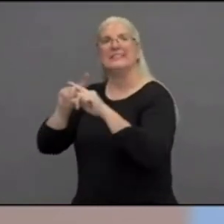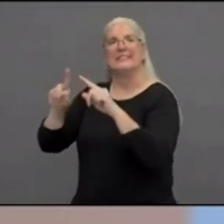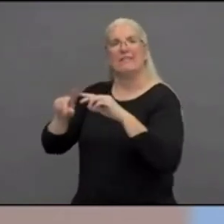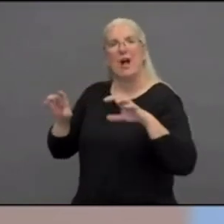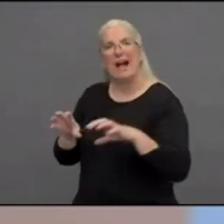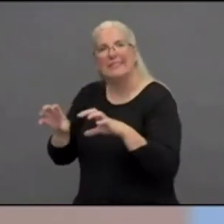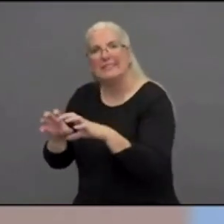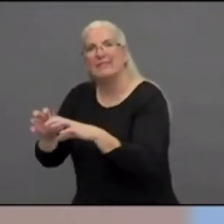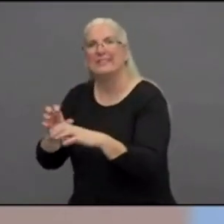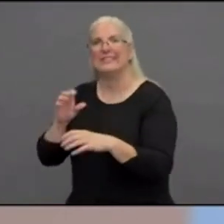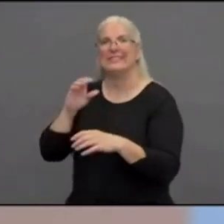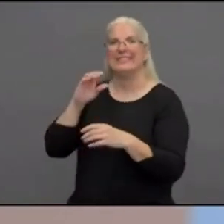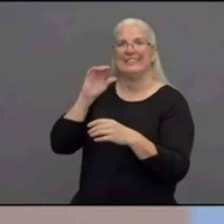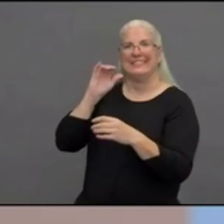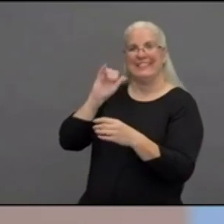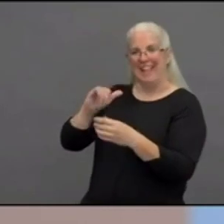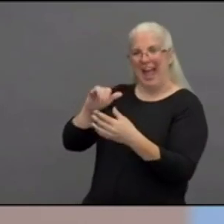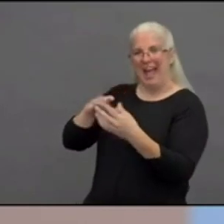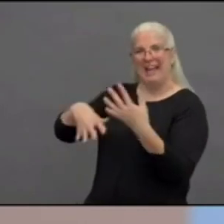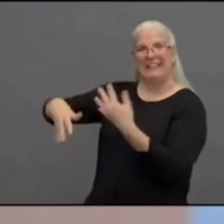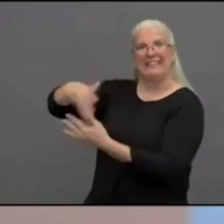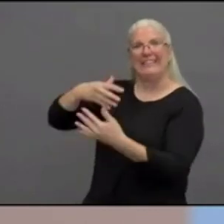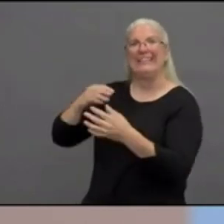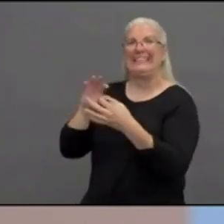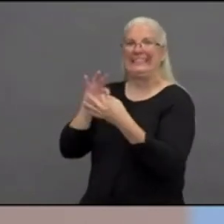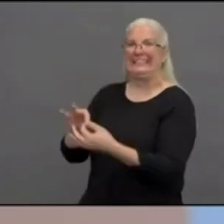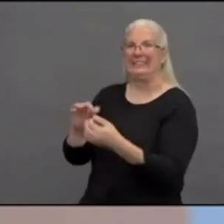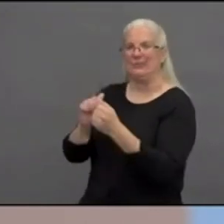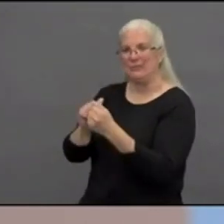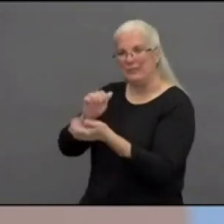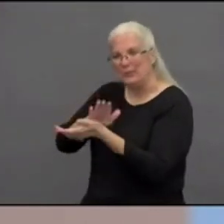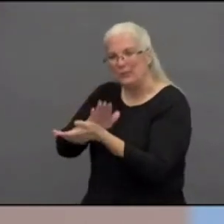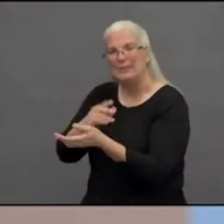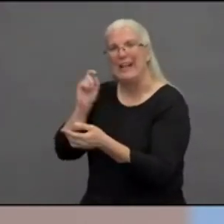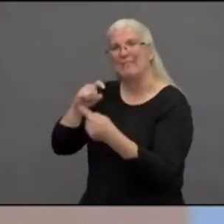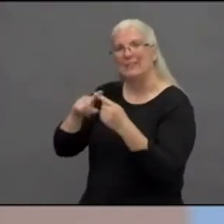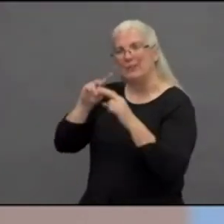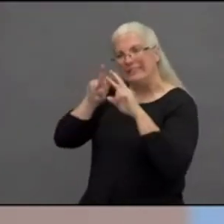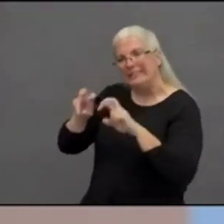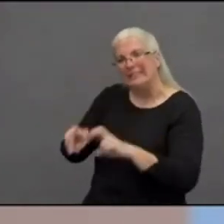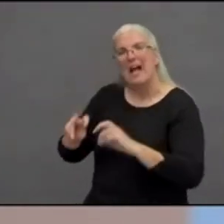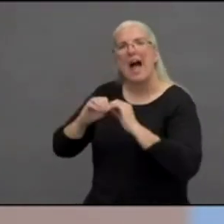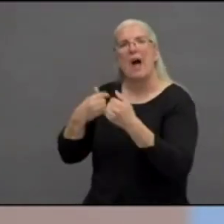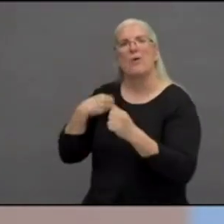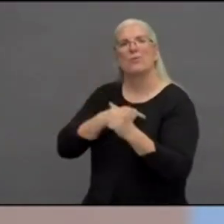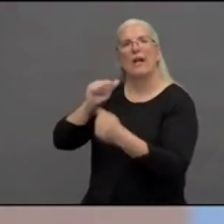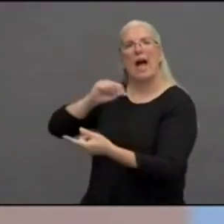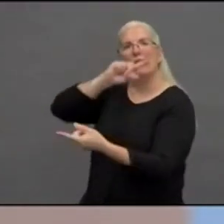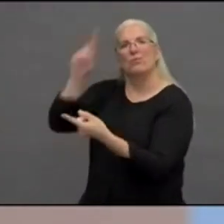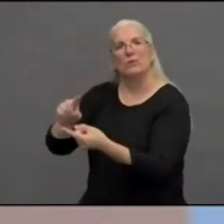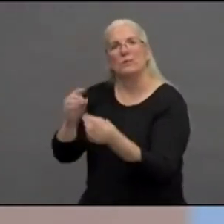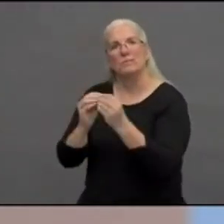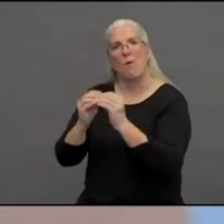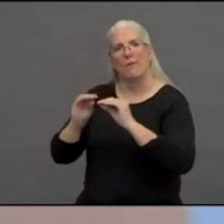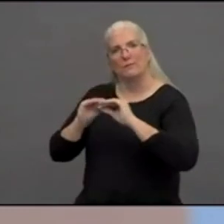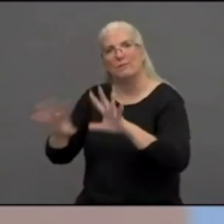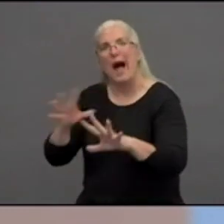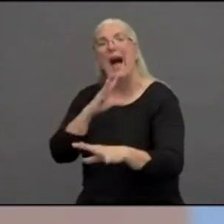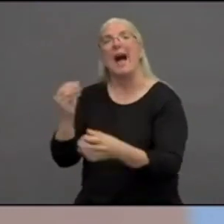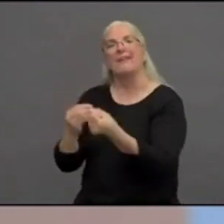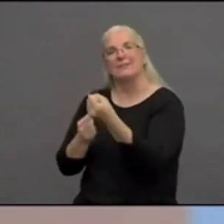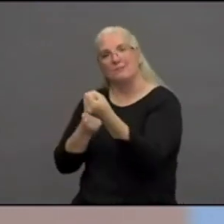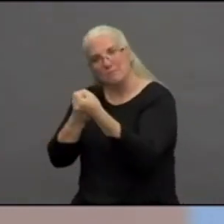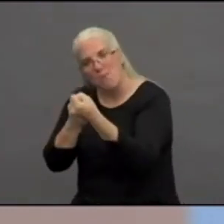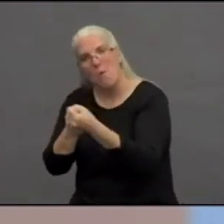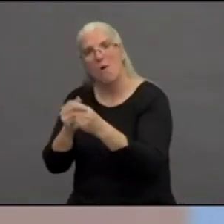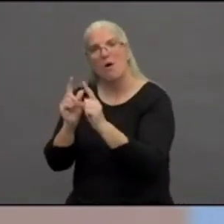working with schools to really look at how they can minimize exposure and support that social distancing.